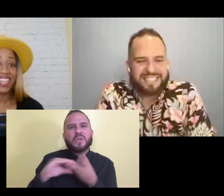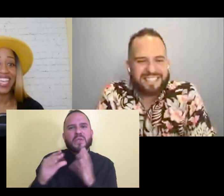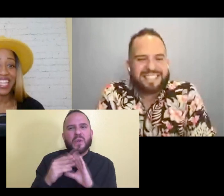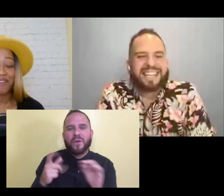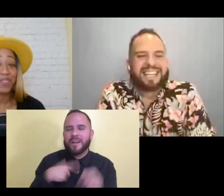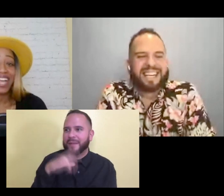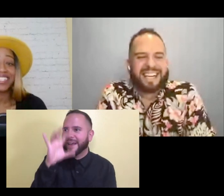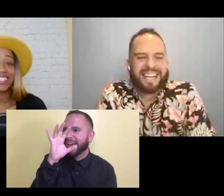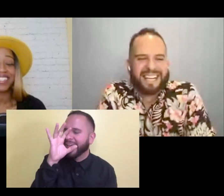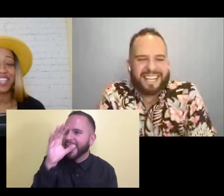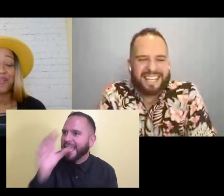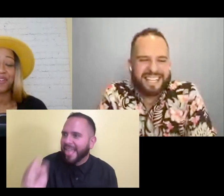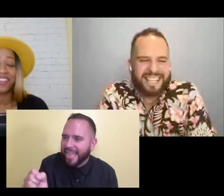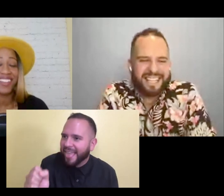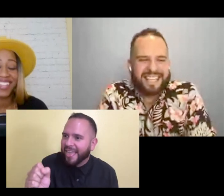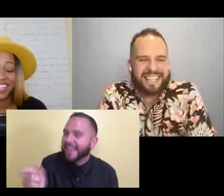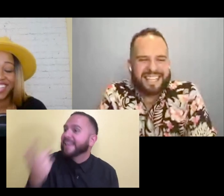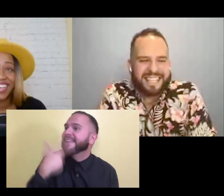Like that's